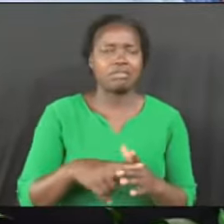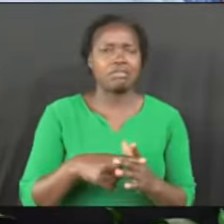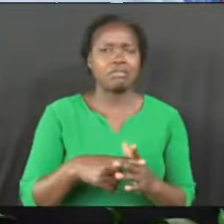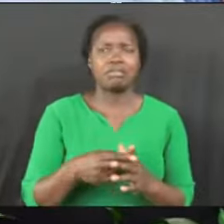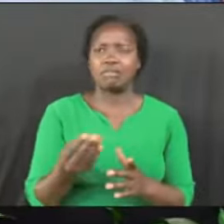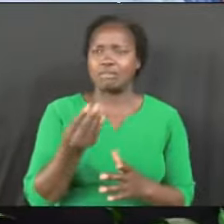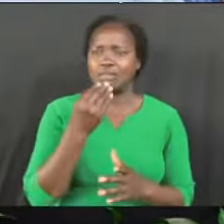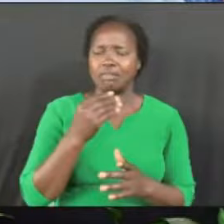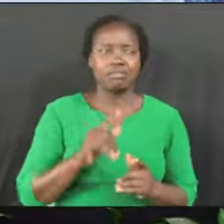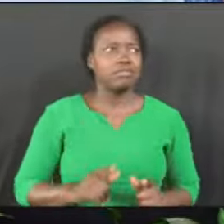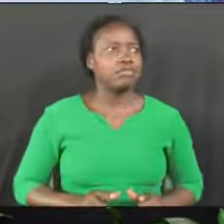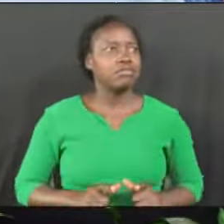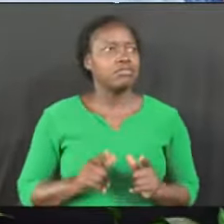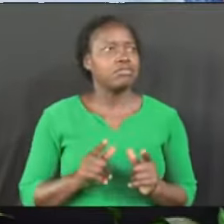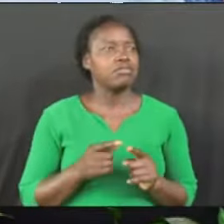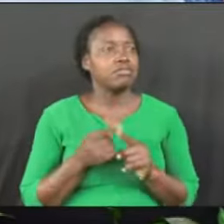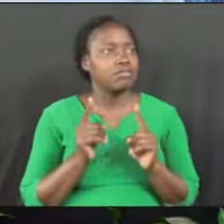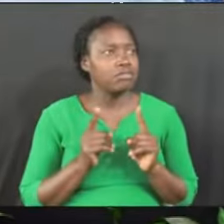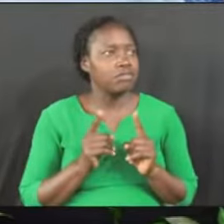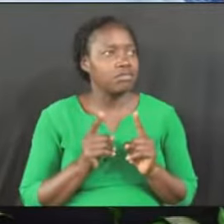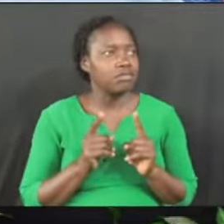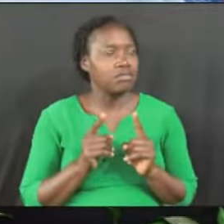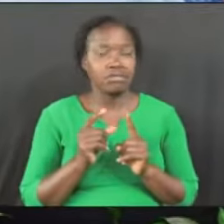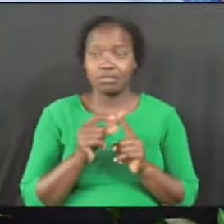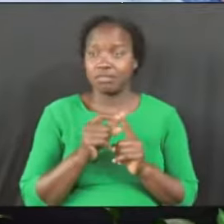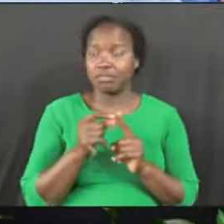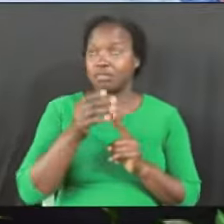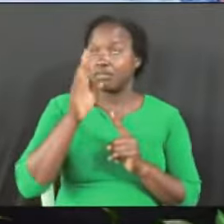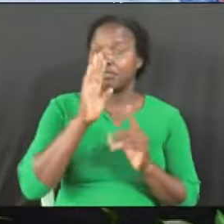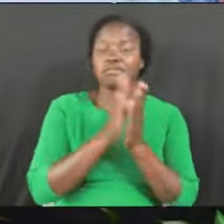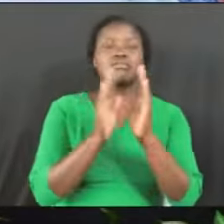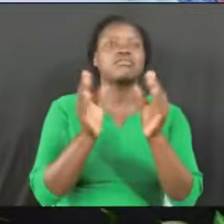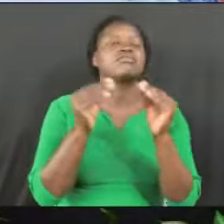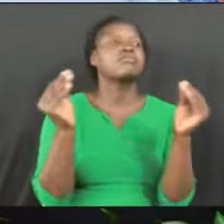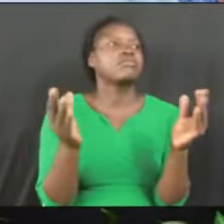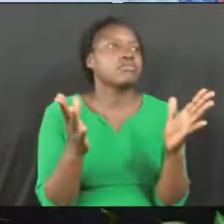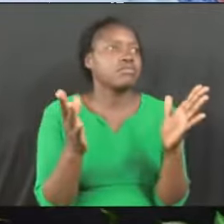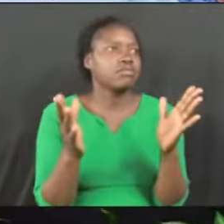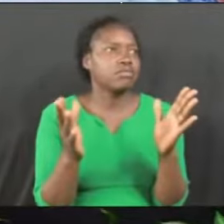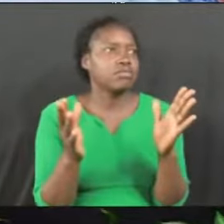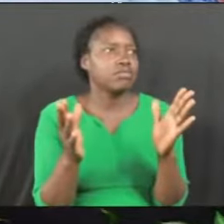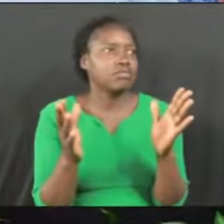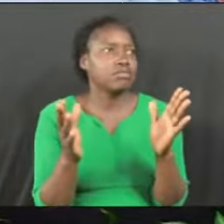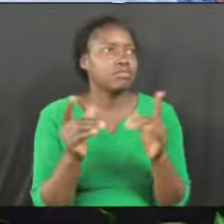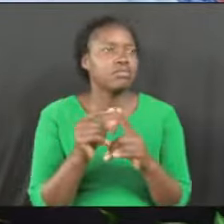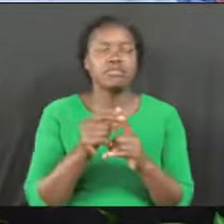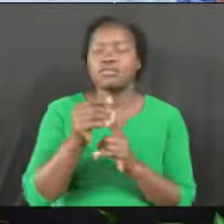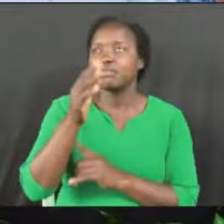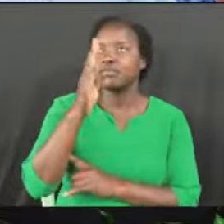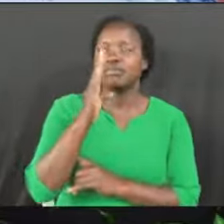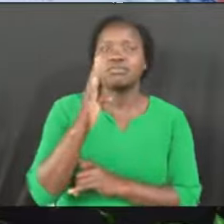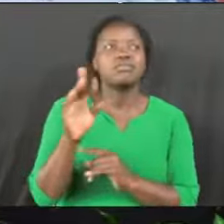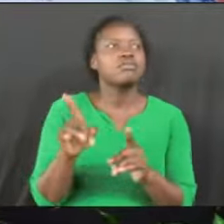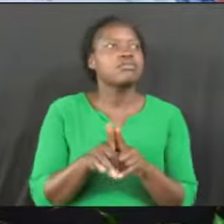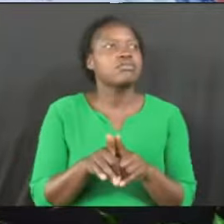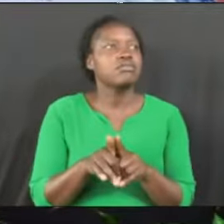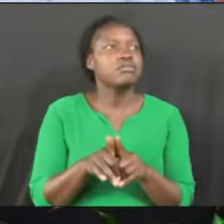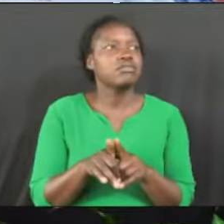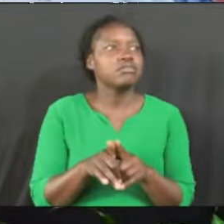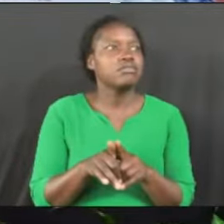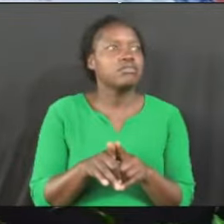But the word of God, hallelujah, the word of God still went